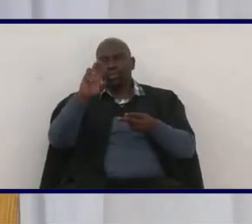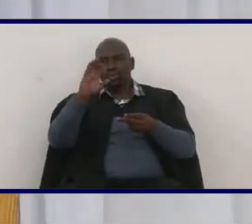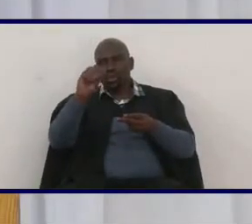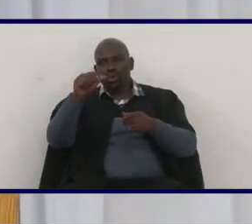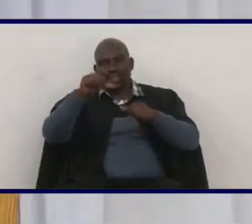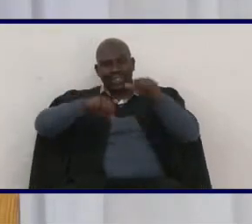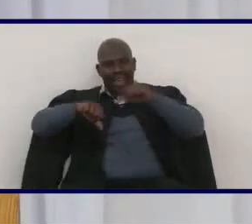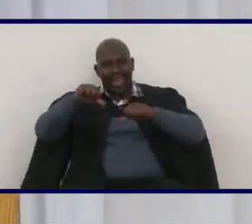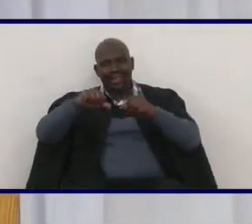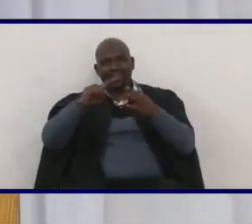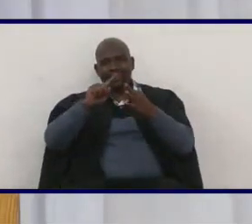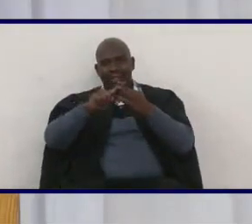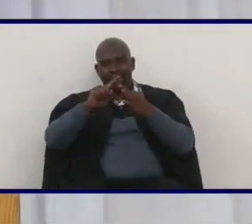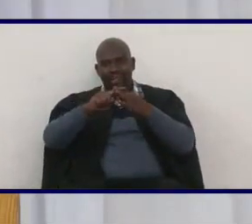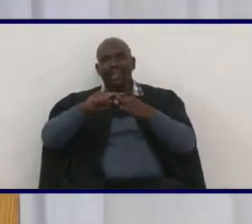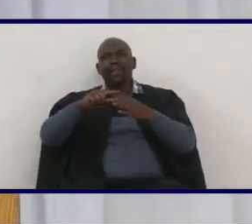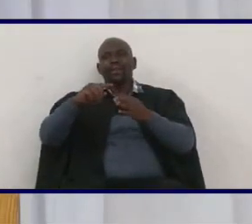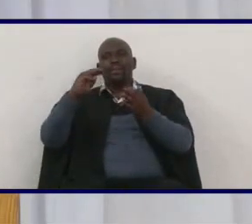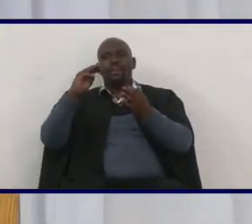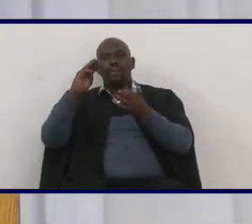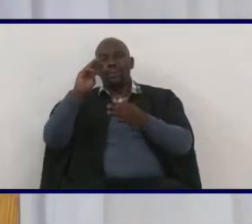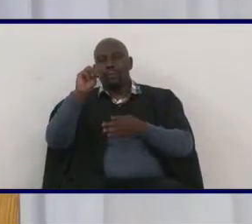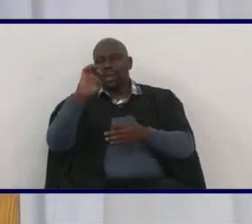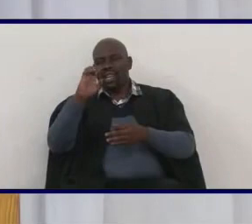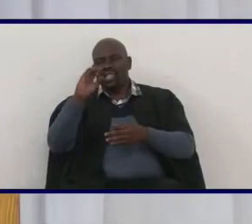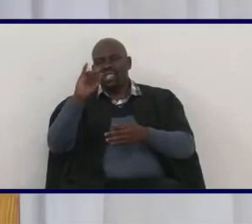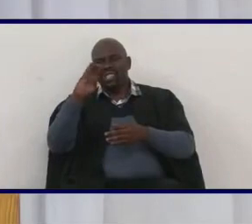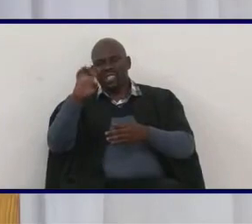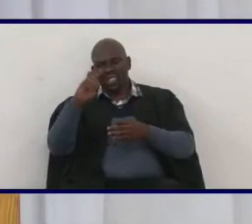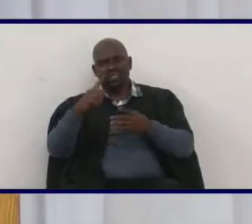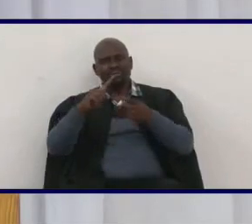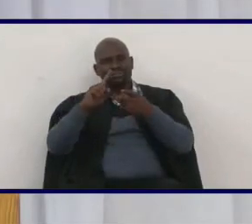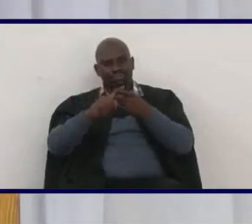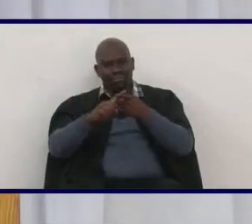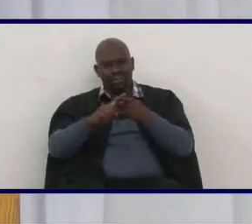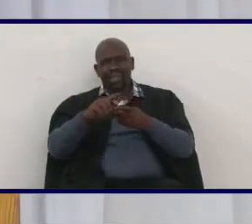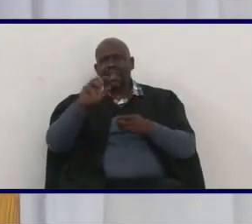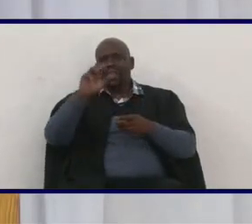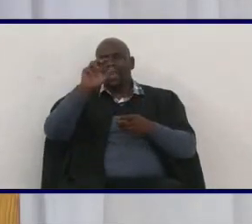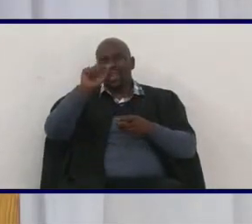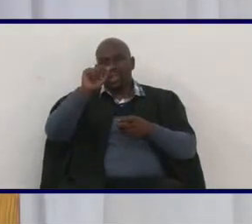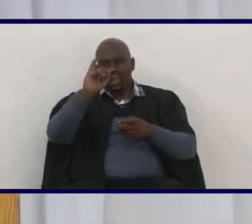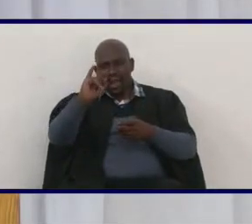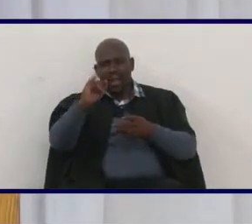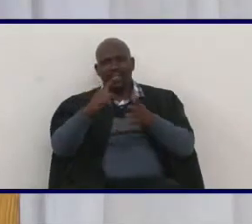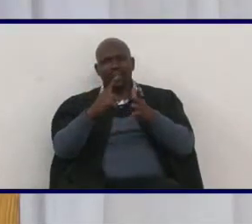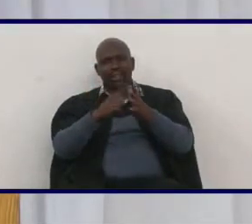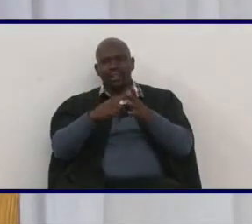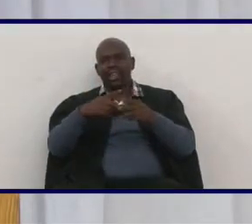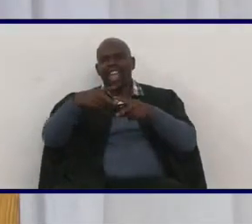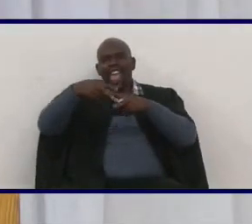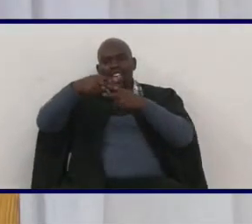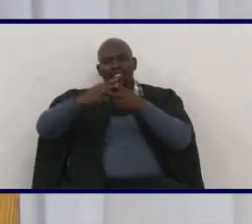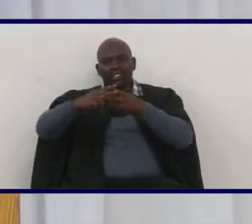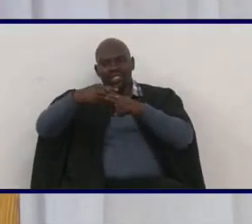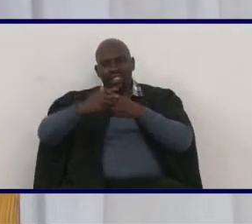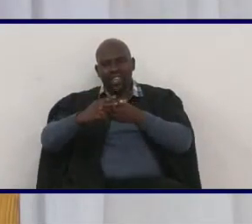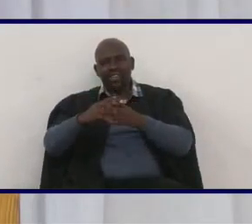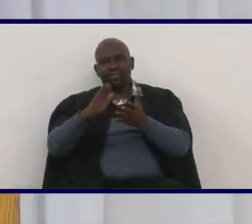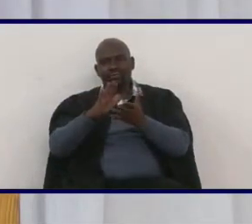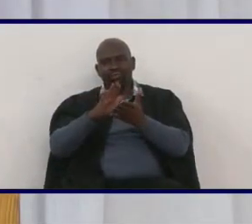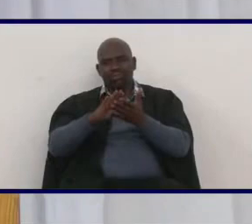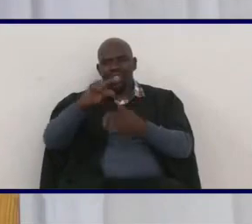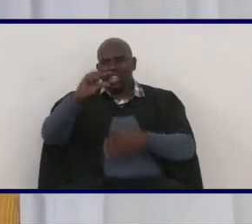technologies, artificial intelligence, engineering, genetics, gene editing, and studying the outer limits